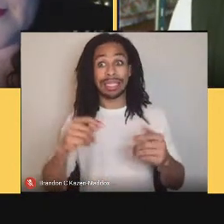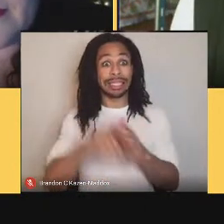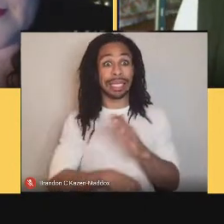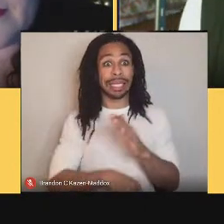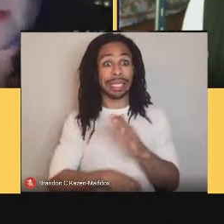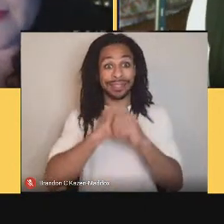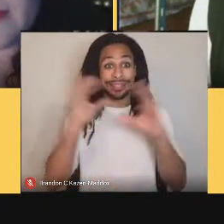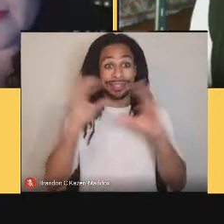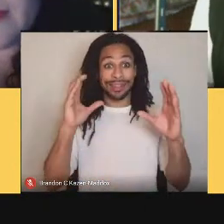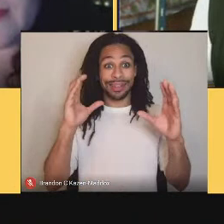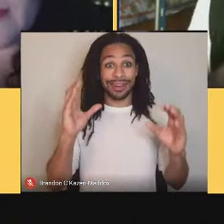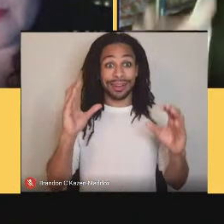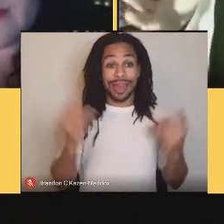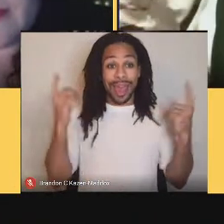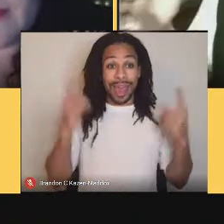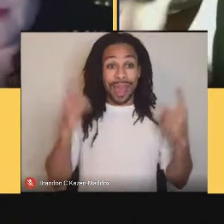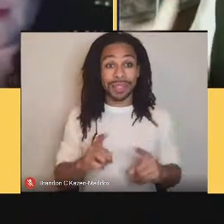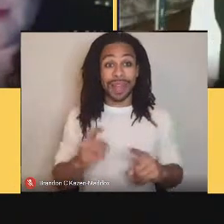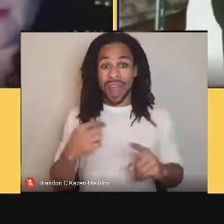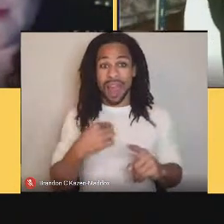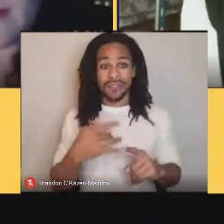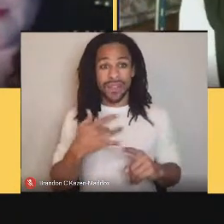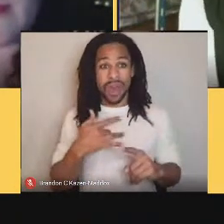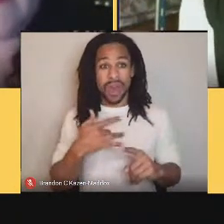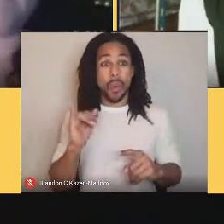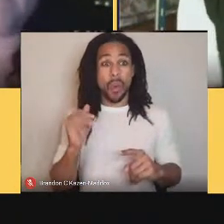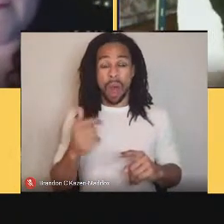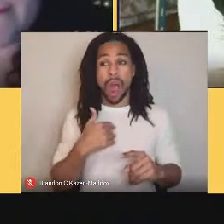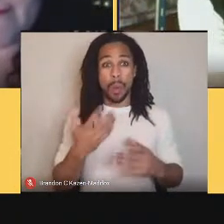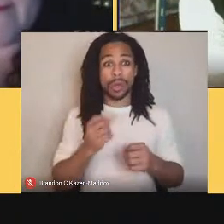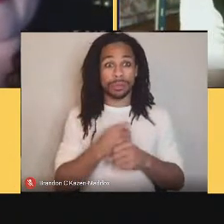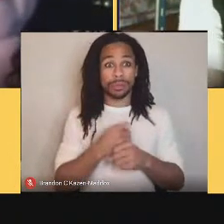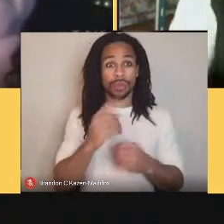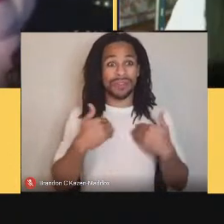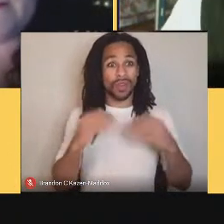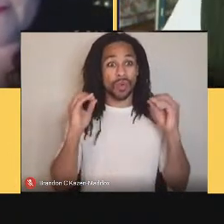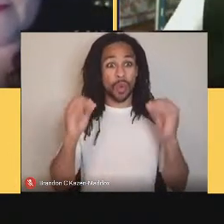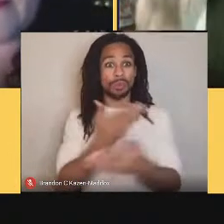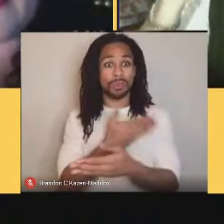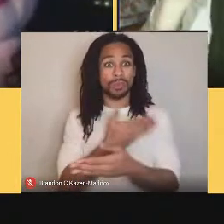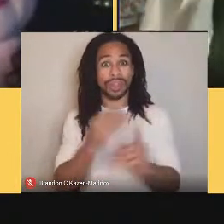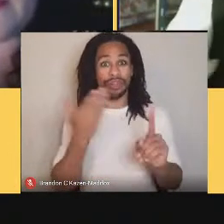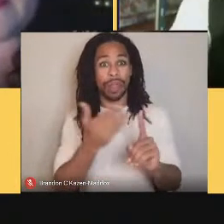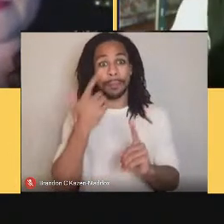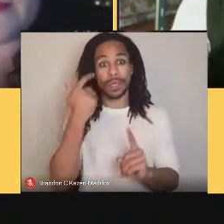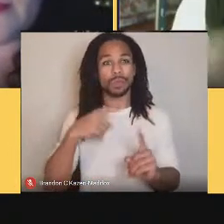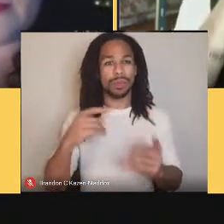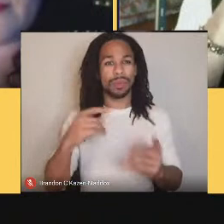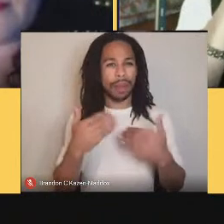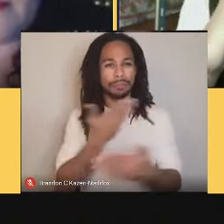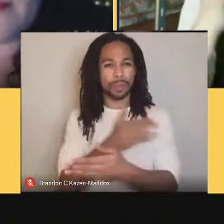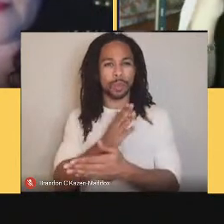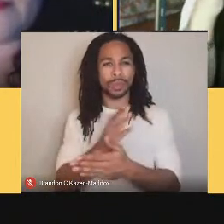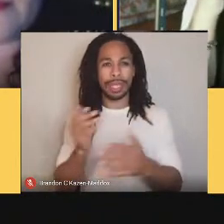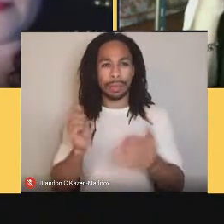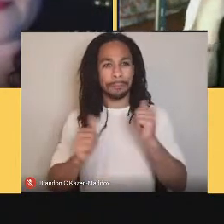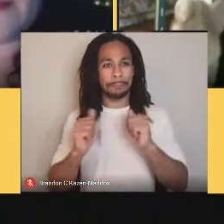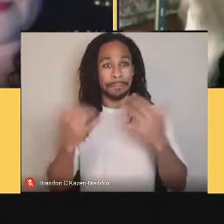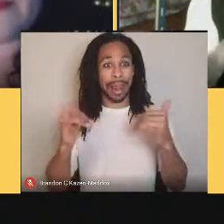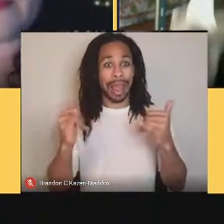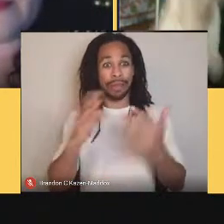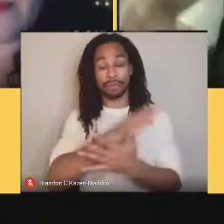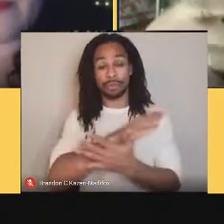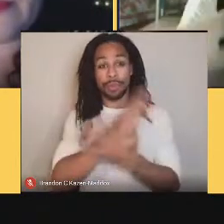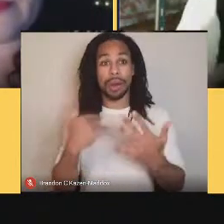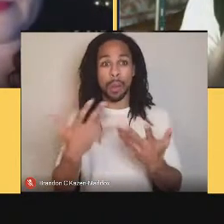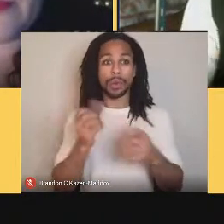where I very much thought, made sure there was no music here. Because we've had music playing throughout, And I really wanted to make sure the emotions were just stuck with